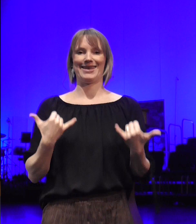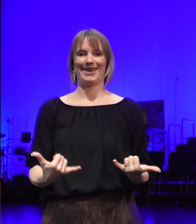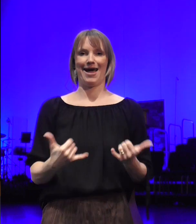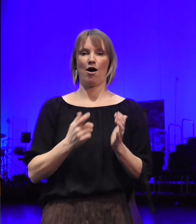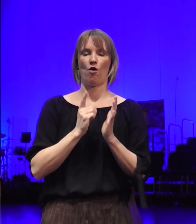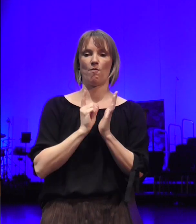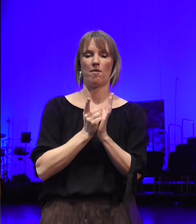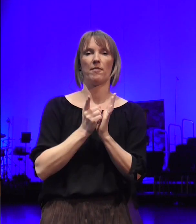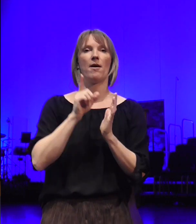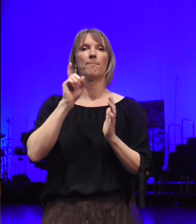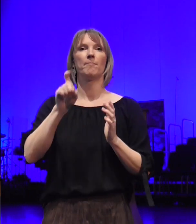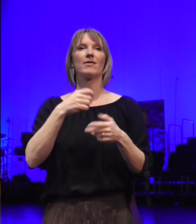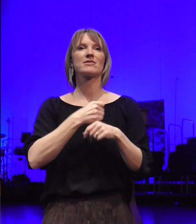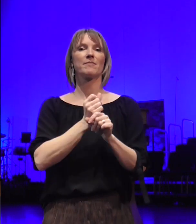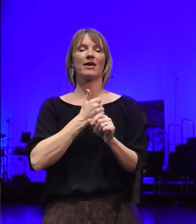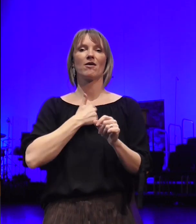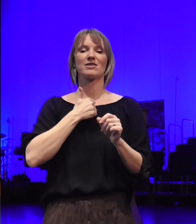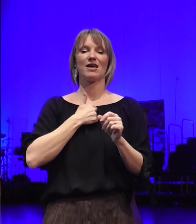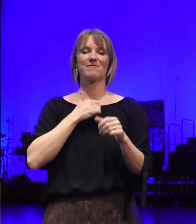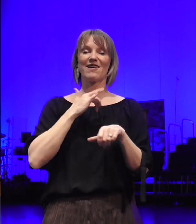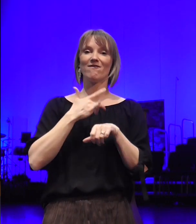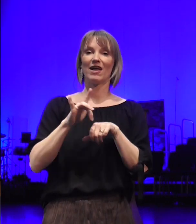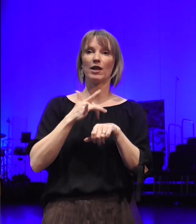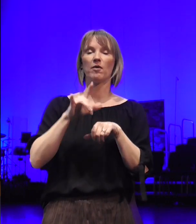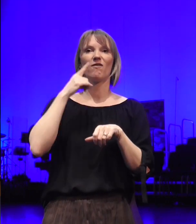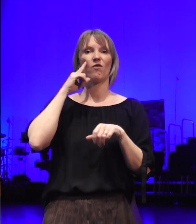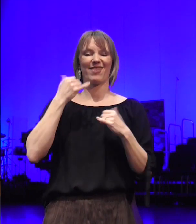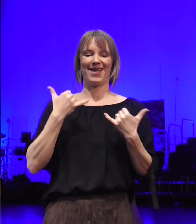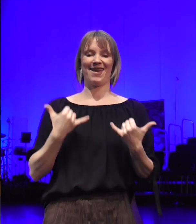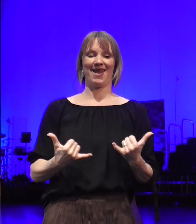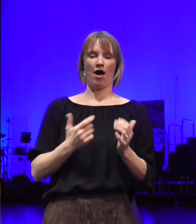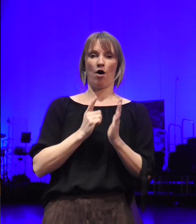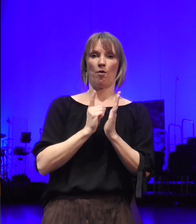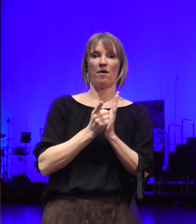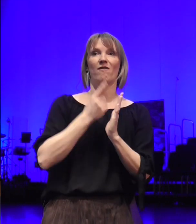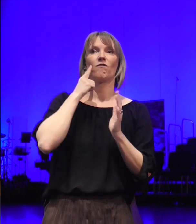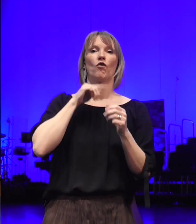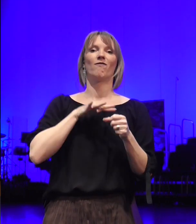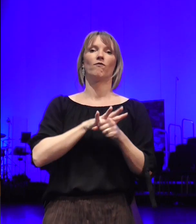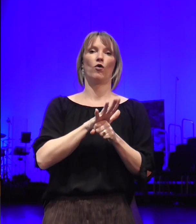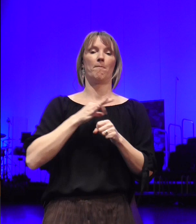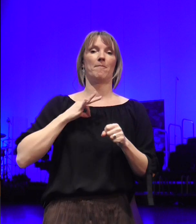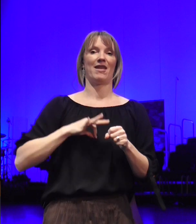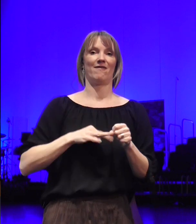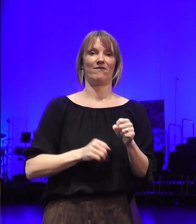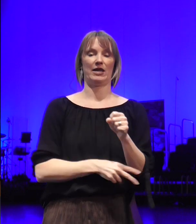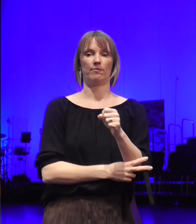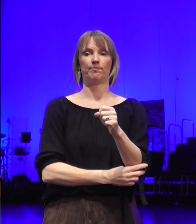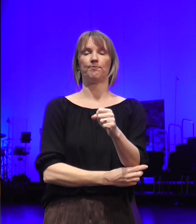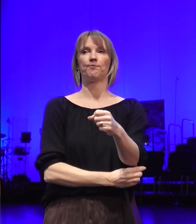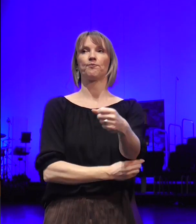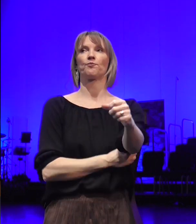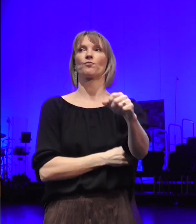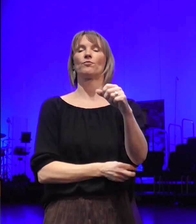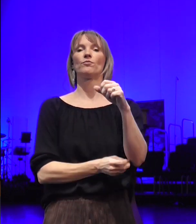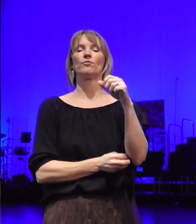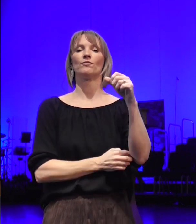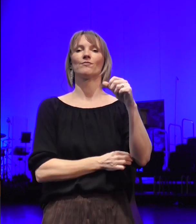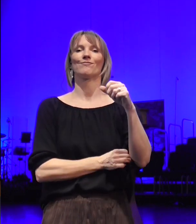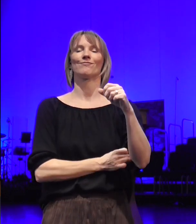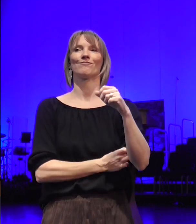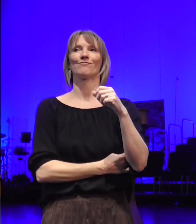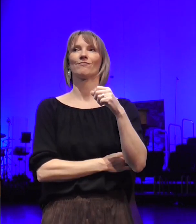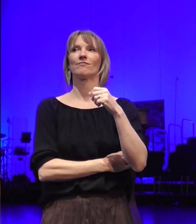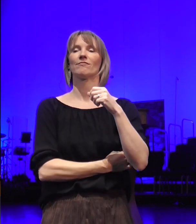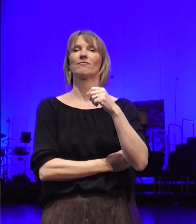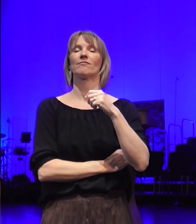make ourselves available to the now moment for the full benefit of it. So we have to